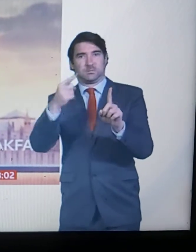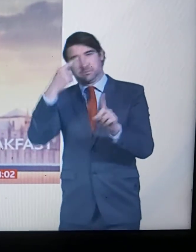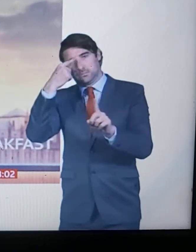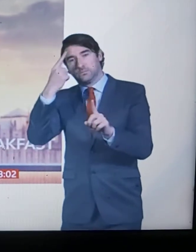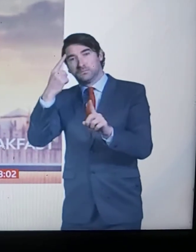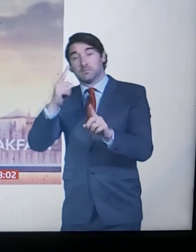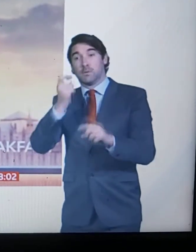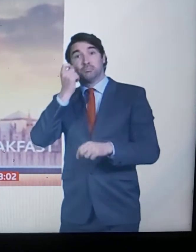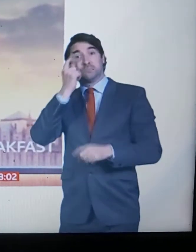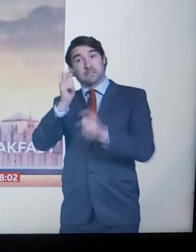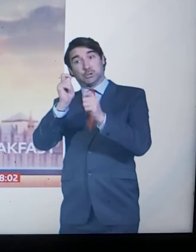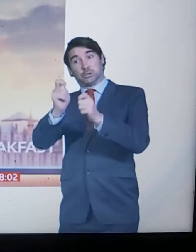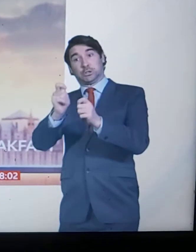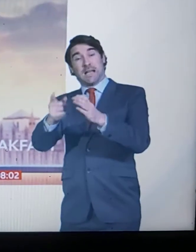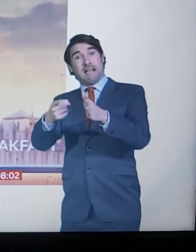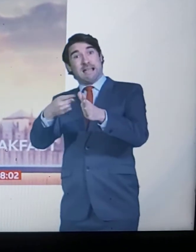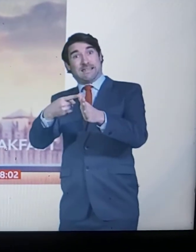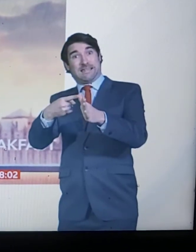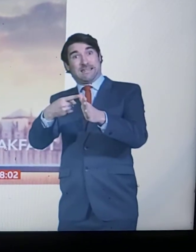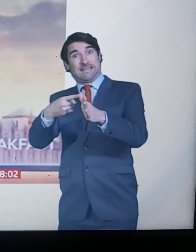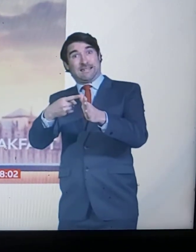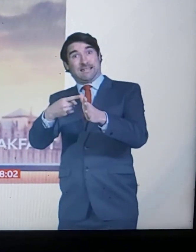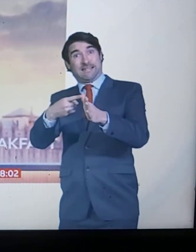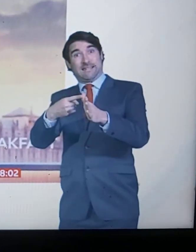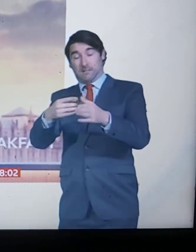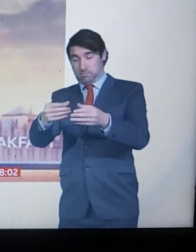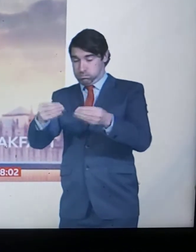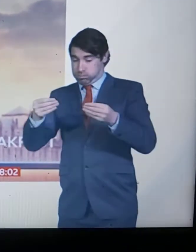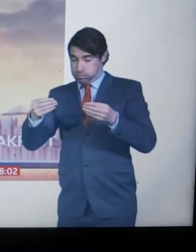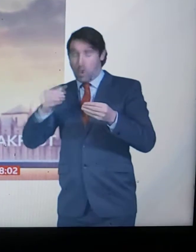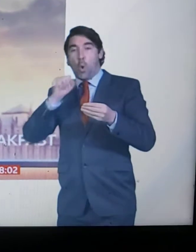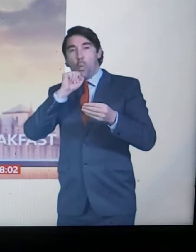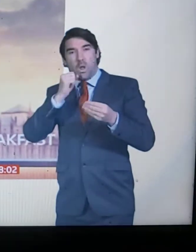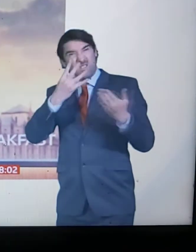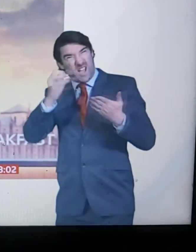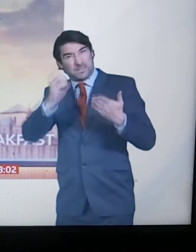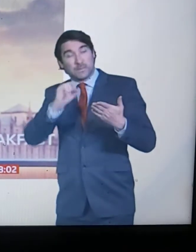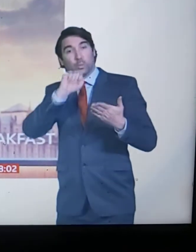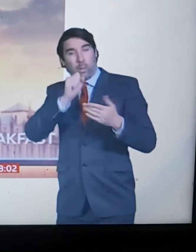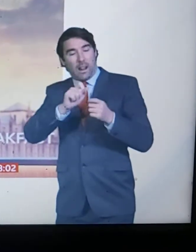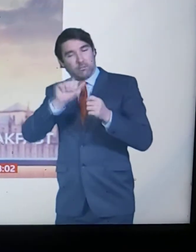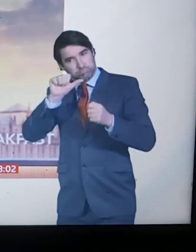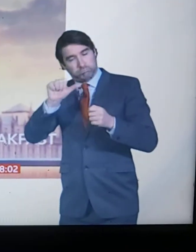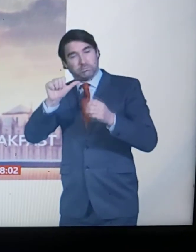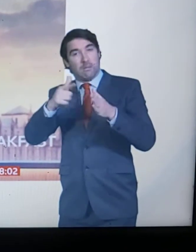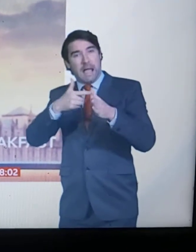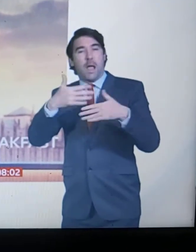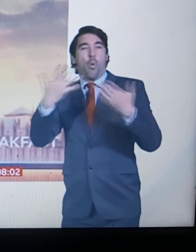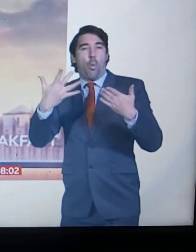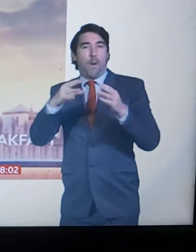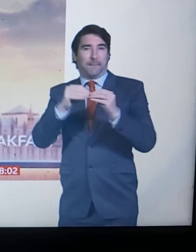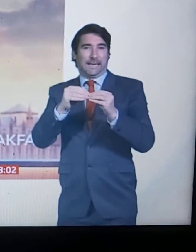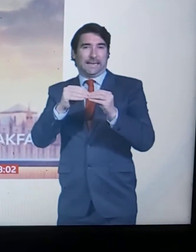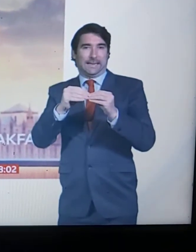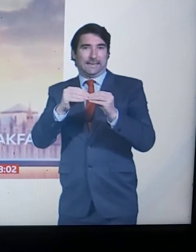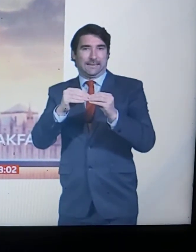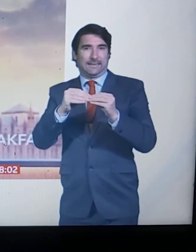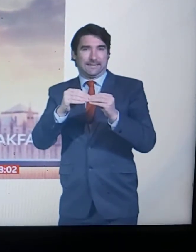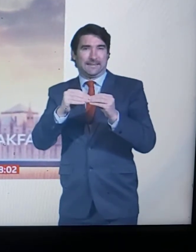of children that get A or A stars by 2% this year over last year. And what you're going to be seeing is